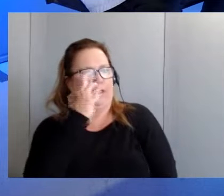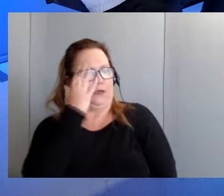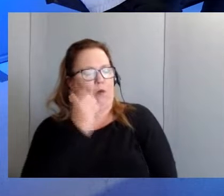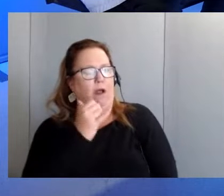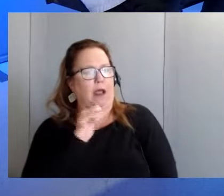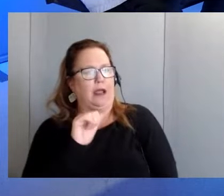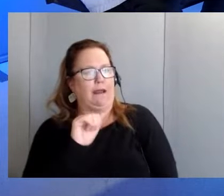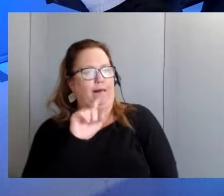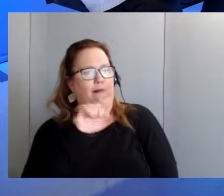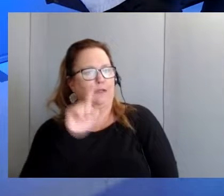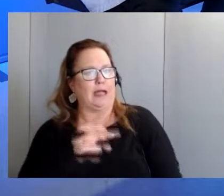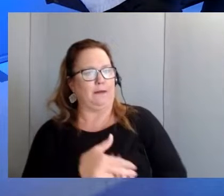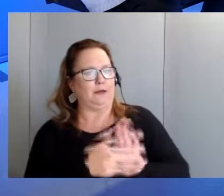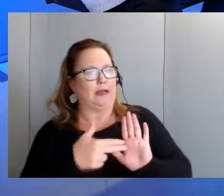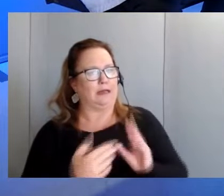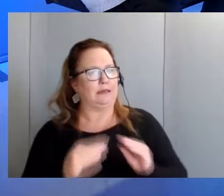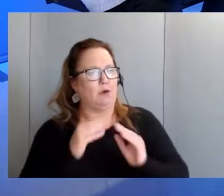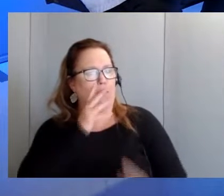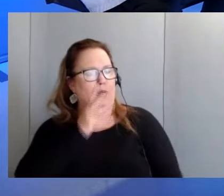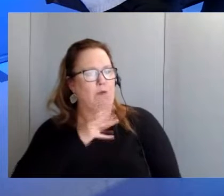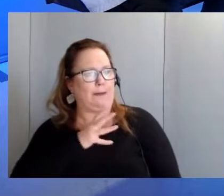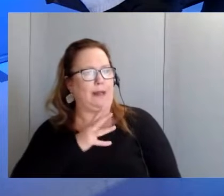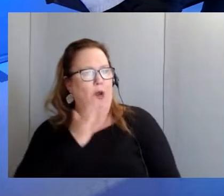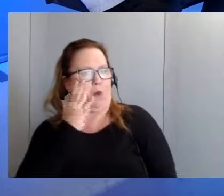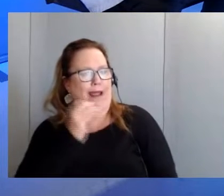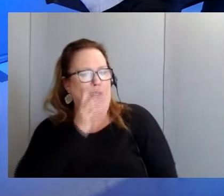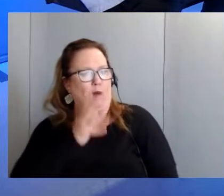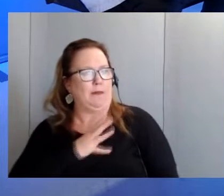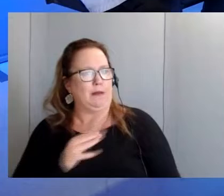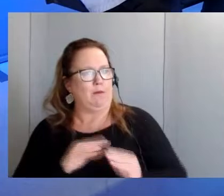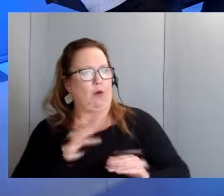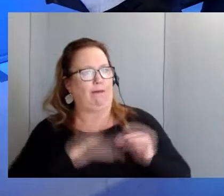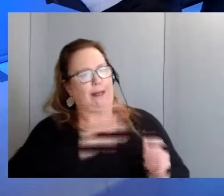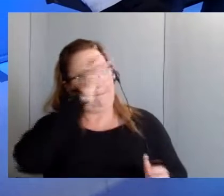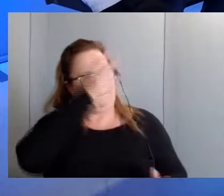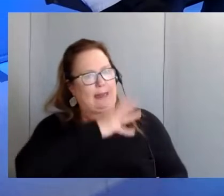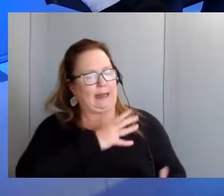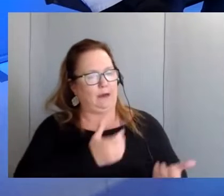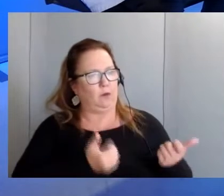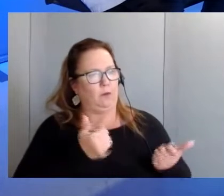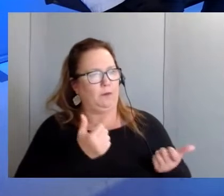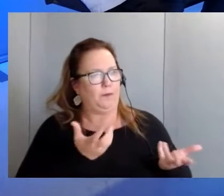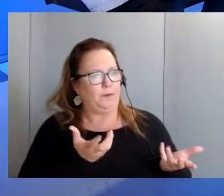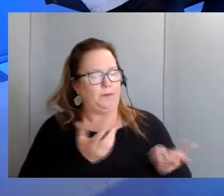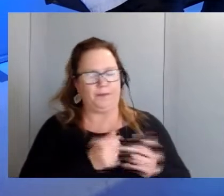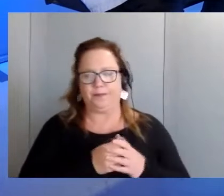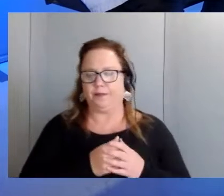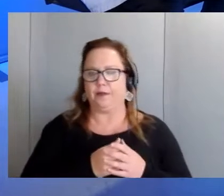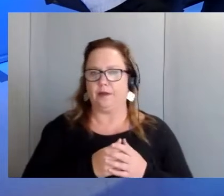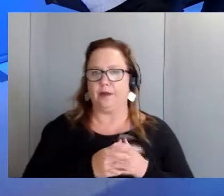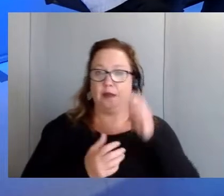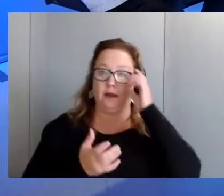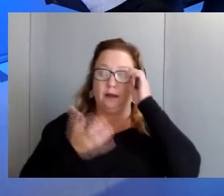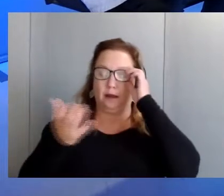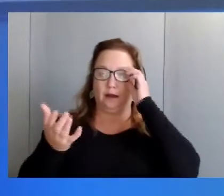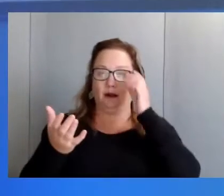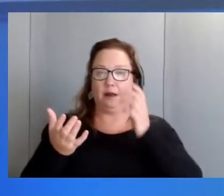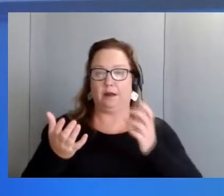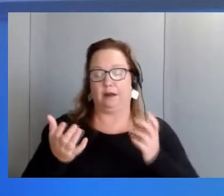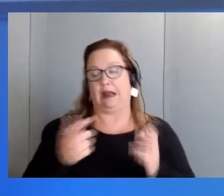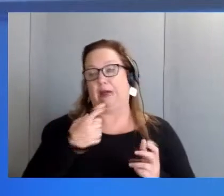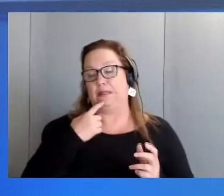disease? We talked about that earlier, that more women. Why is it? Yeah, and maybe Dr. Calendar-Rich wants to take this, but I would